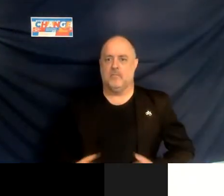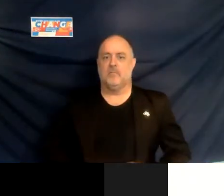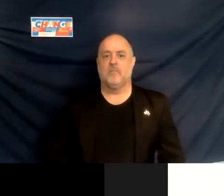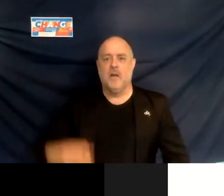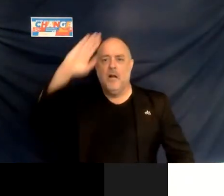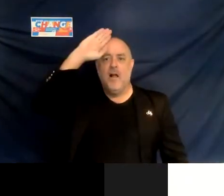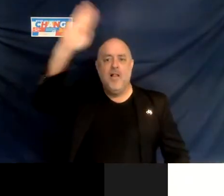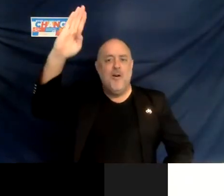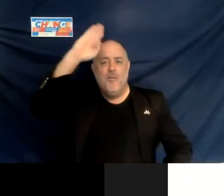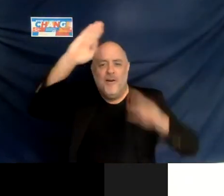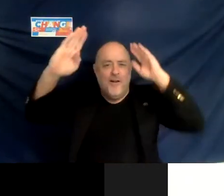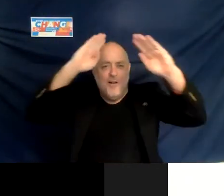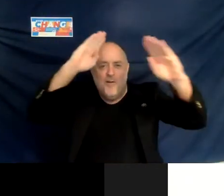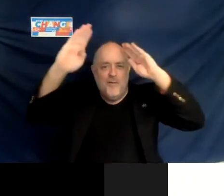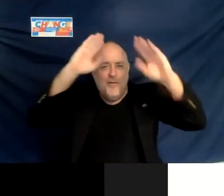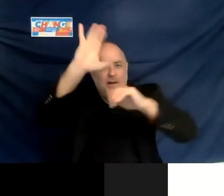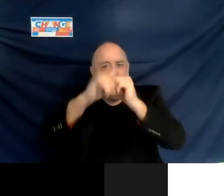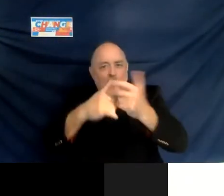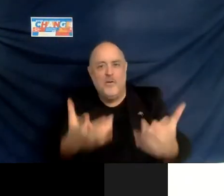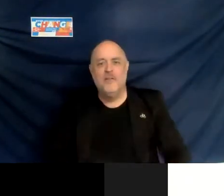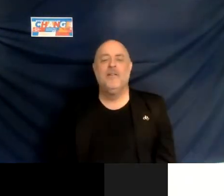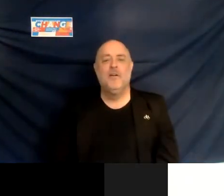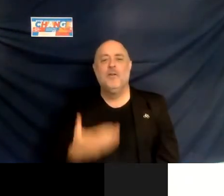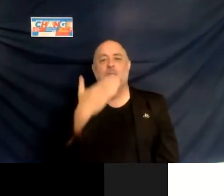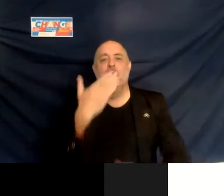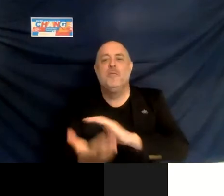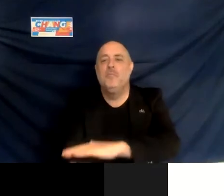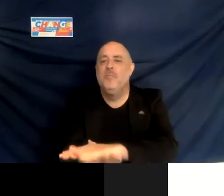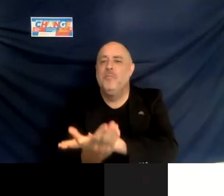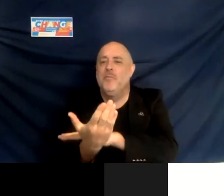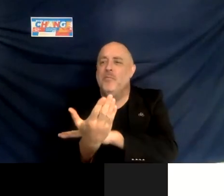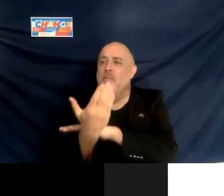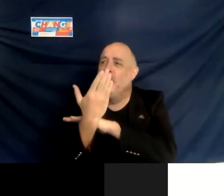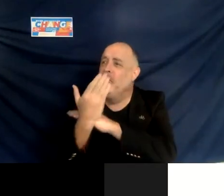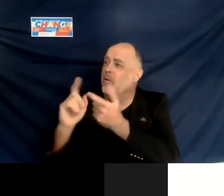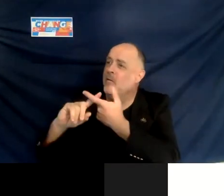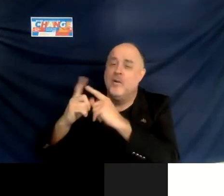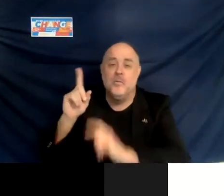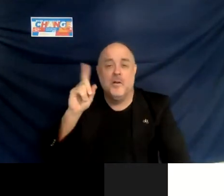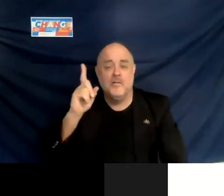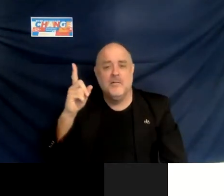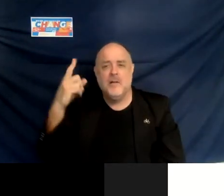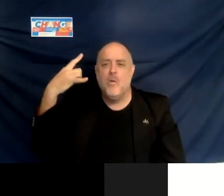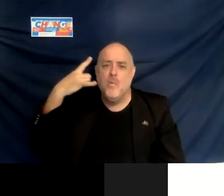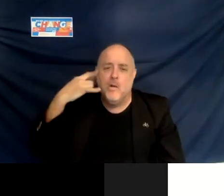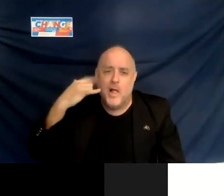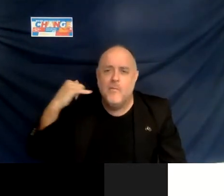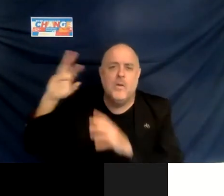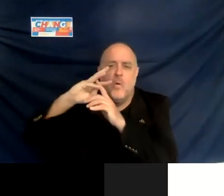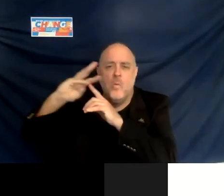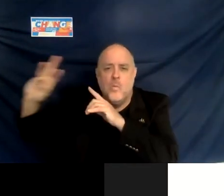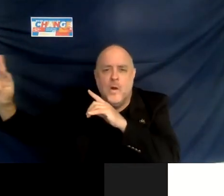Hello, everyone, and good morning to our friends out west and in